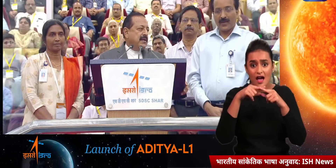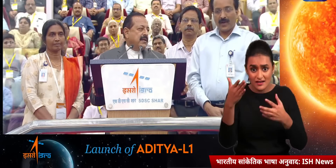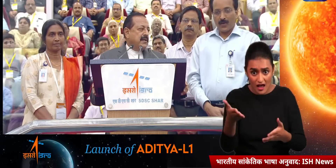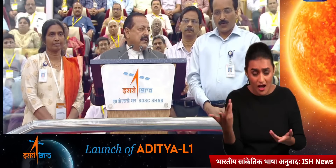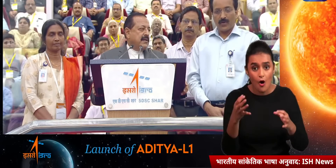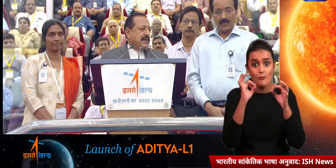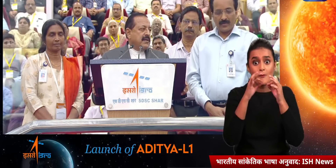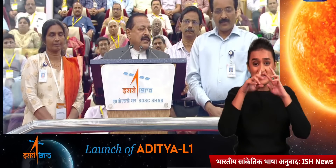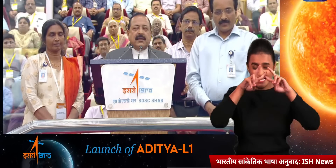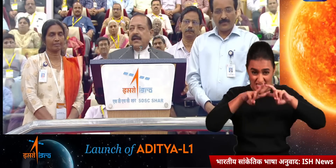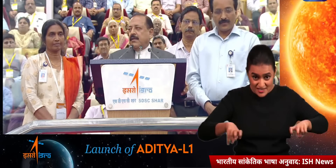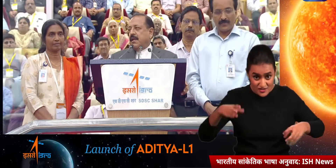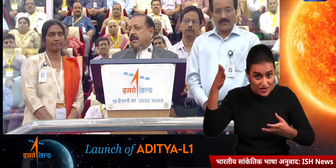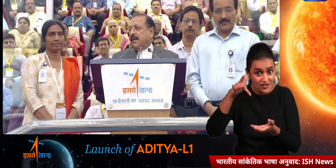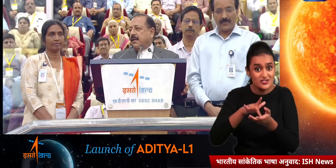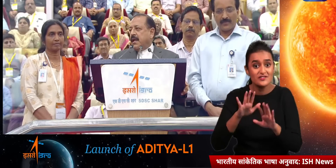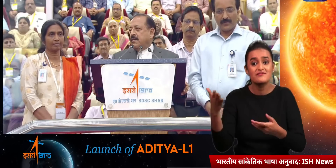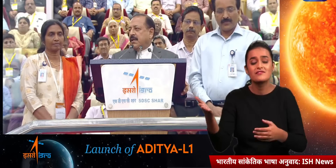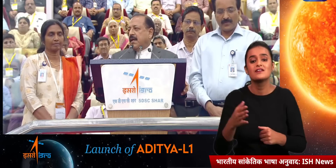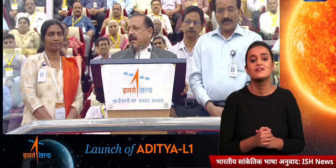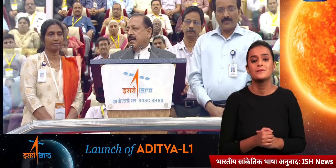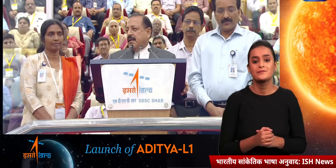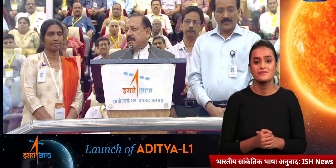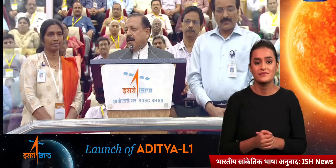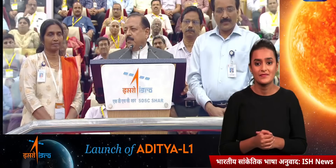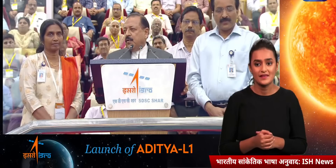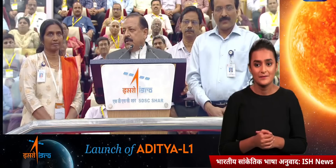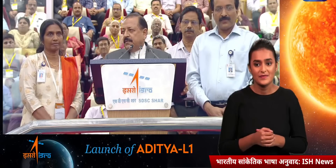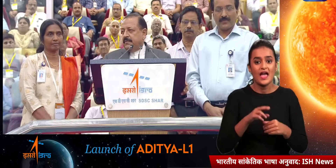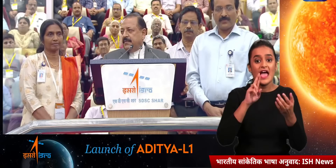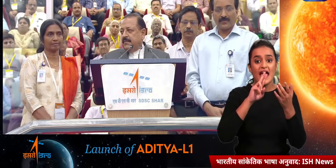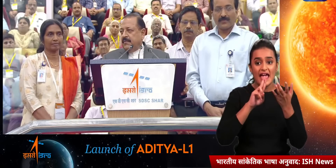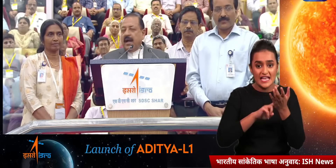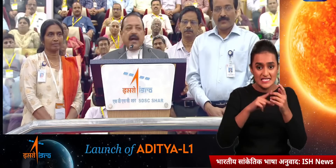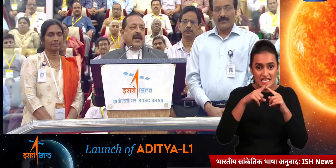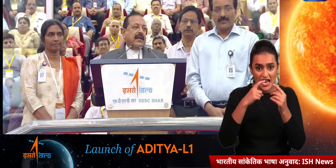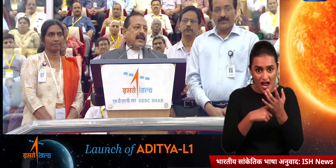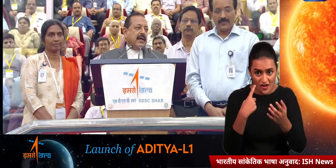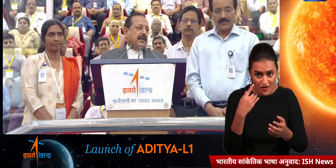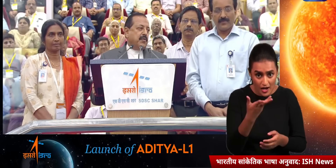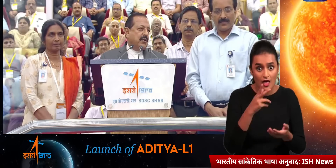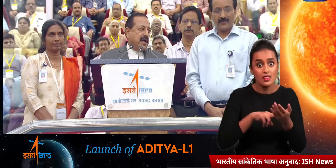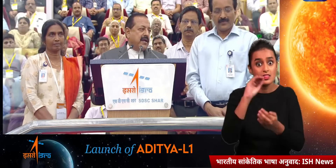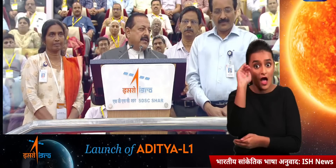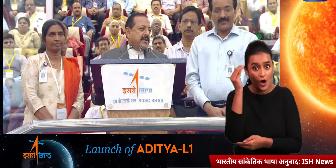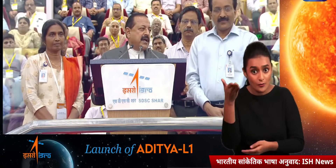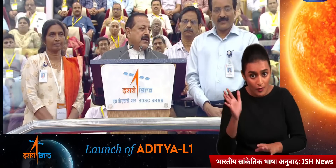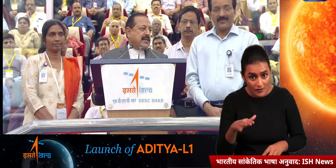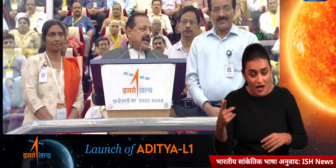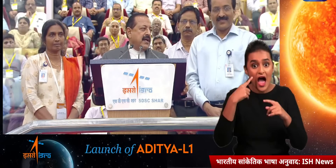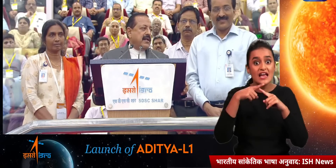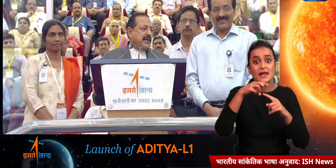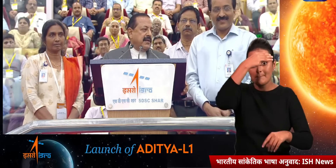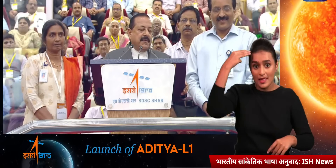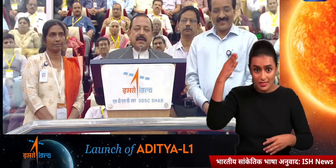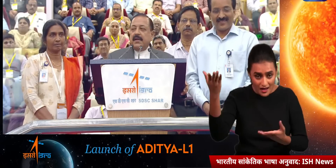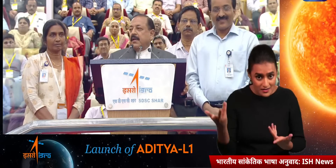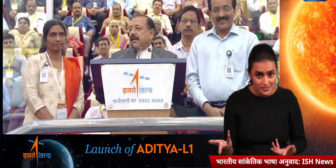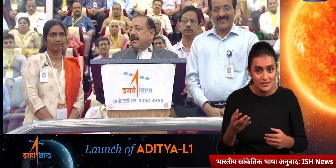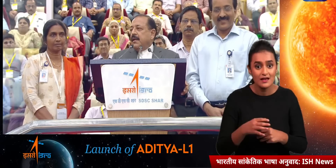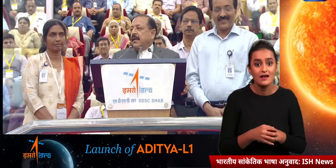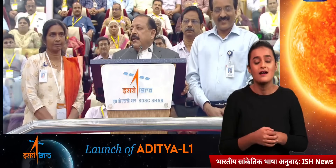Mumbai, the Nijri NGRI, Nagpur, the IIT Kharagpur, IIT Madras, IIT